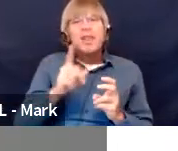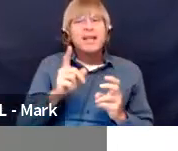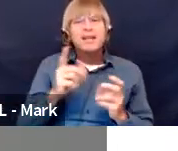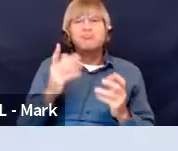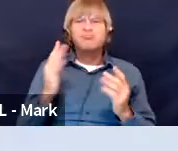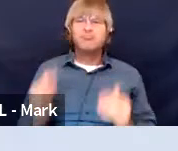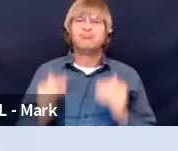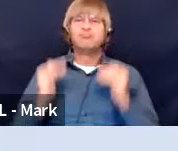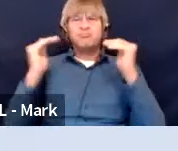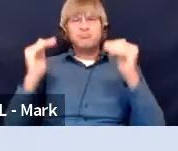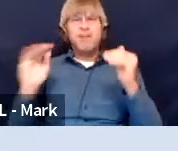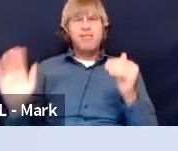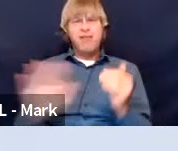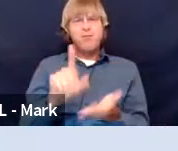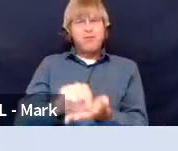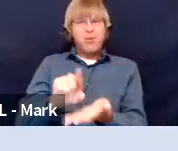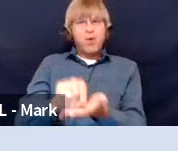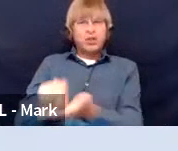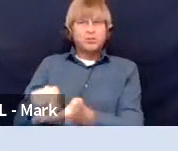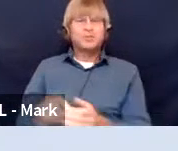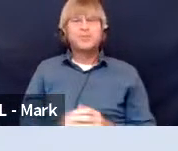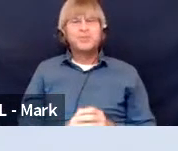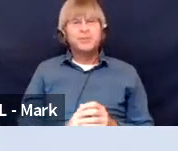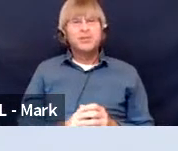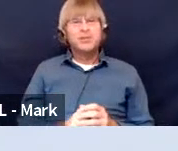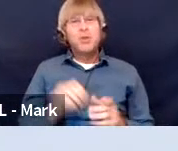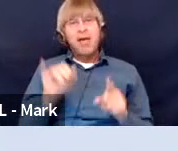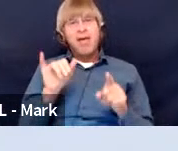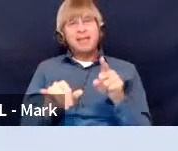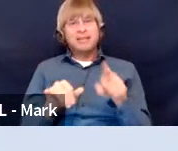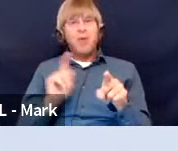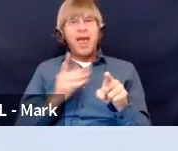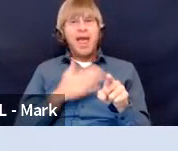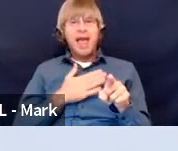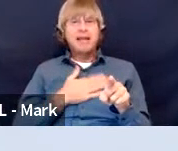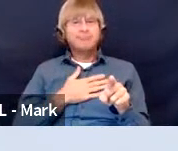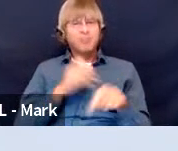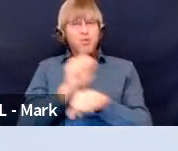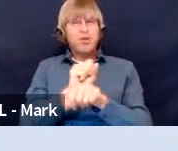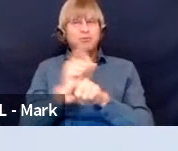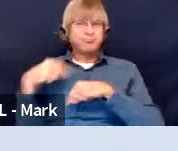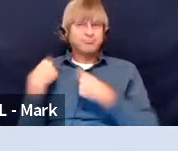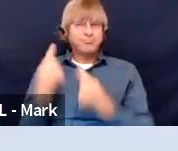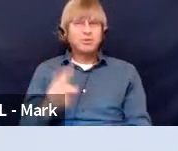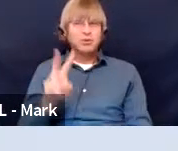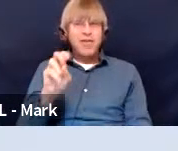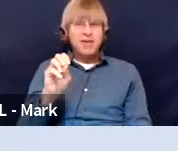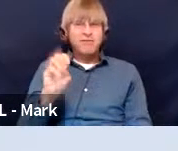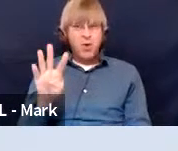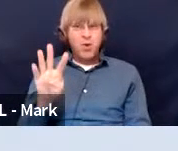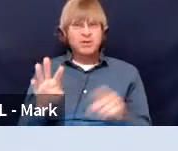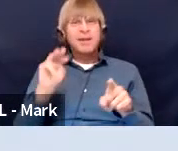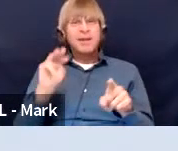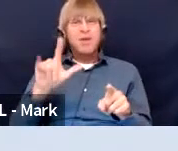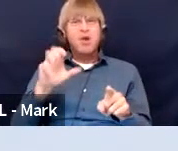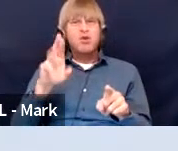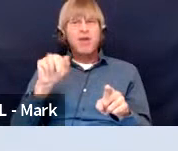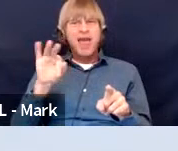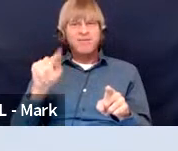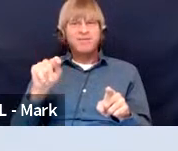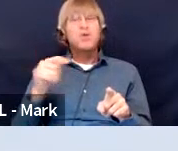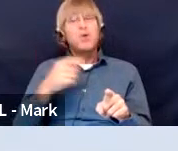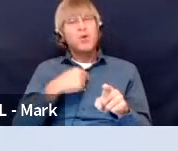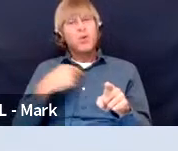their print work. So this is where I've hung my hat since 2004. It's Millcraft. We are